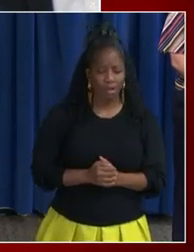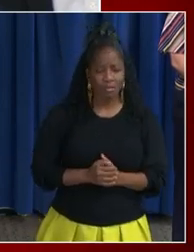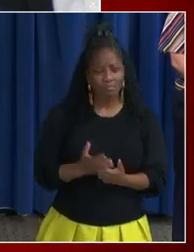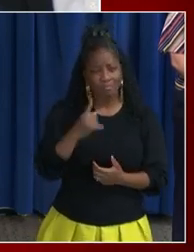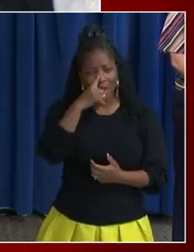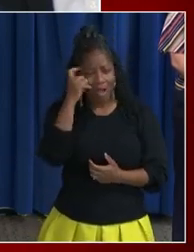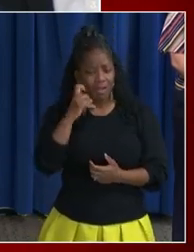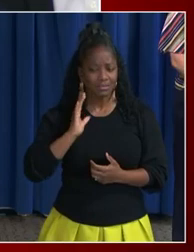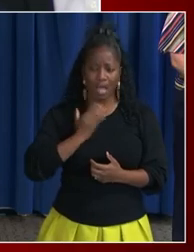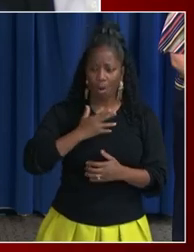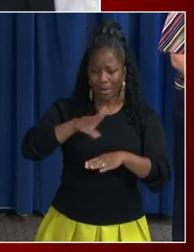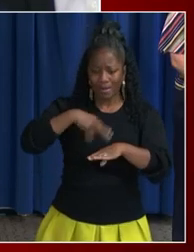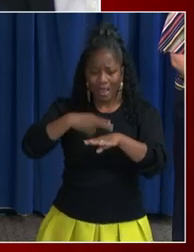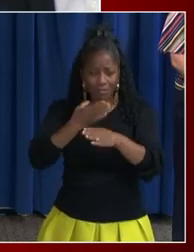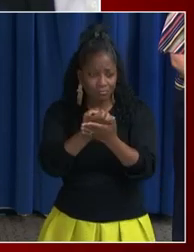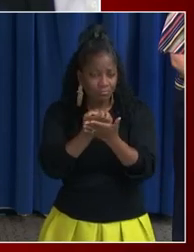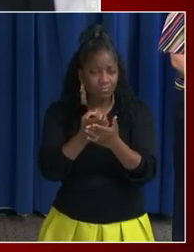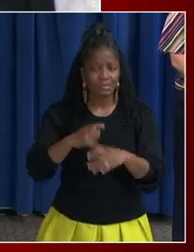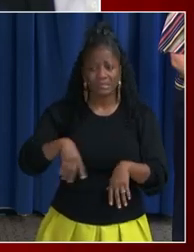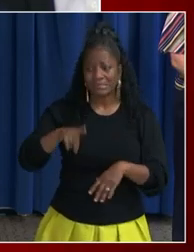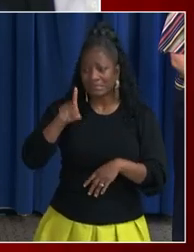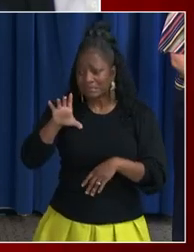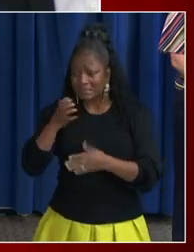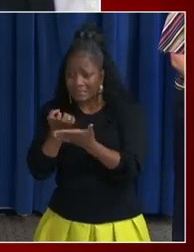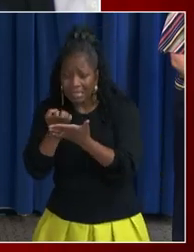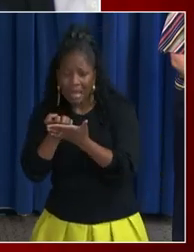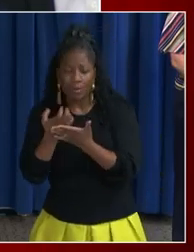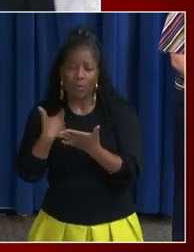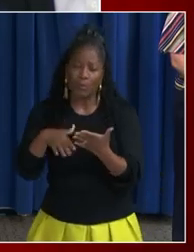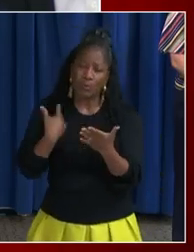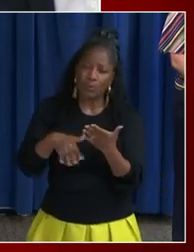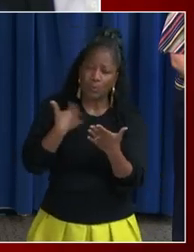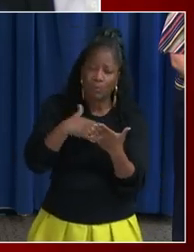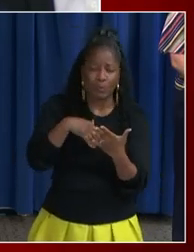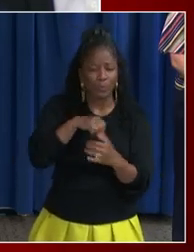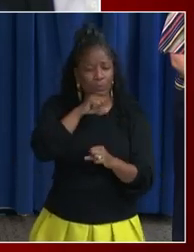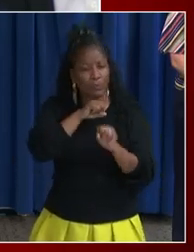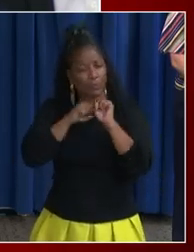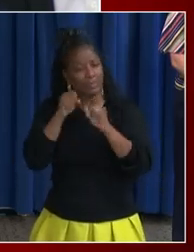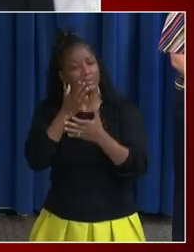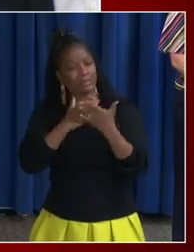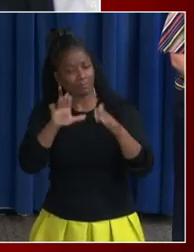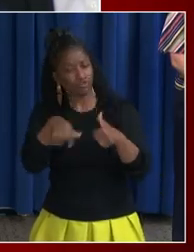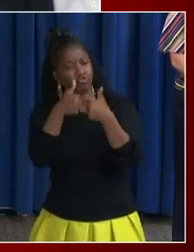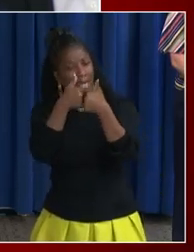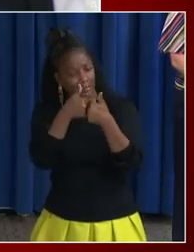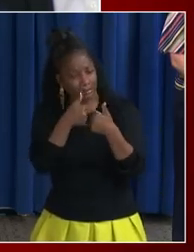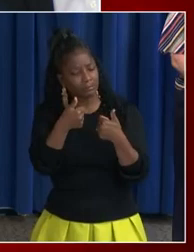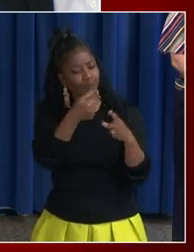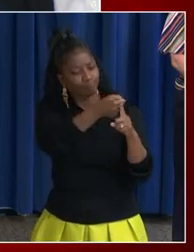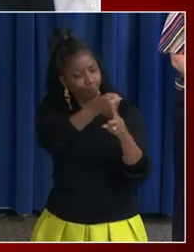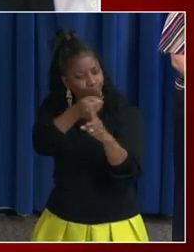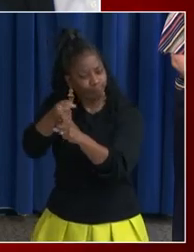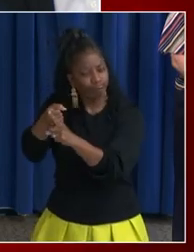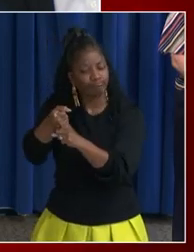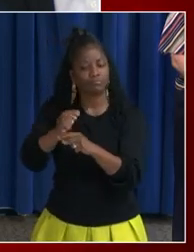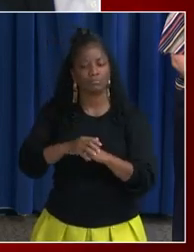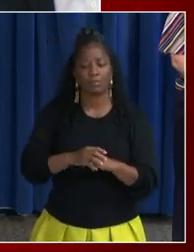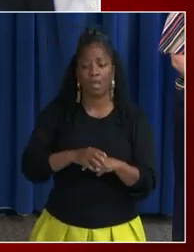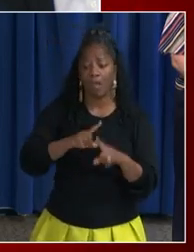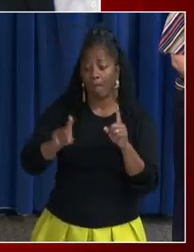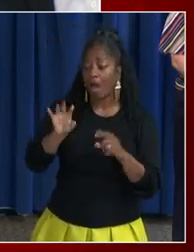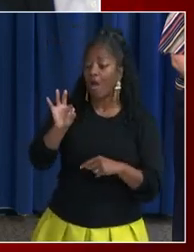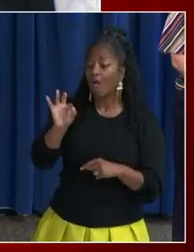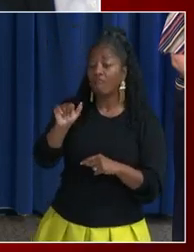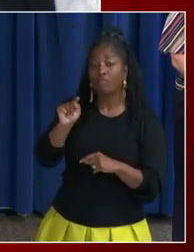our national economy and the district's economy are facing some challenges. Fitzroy will continue on in